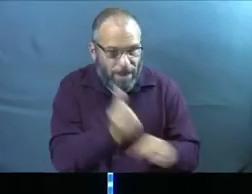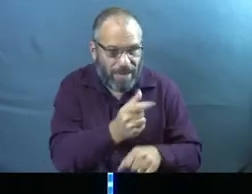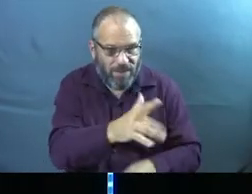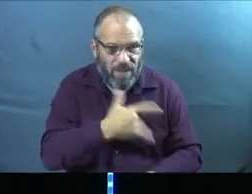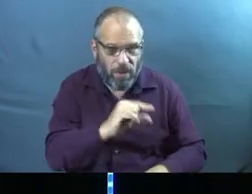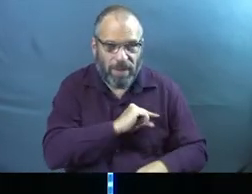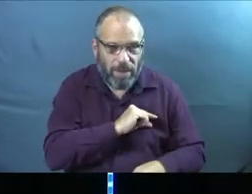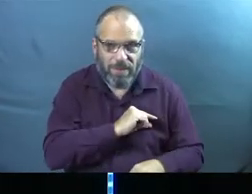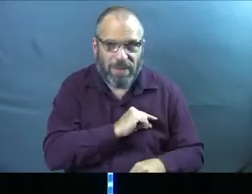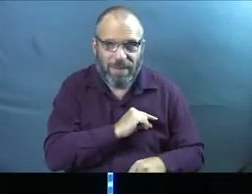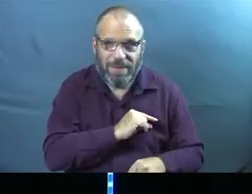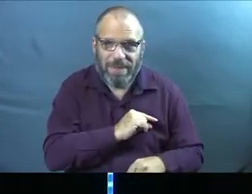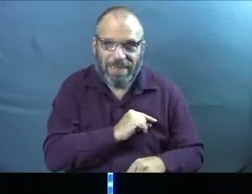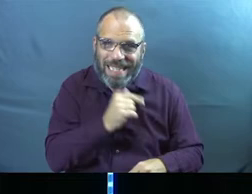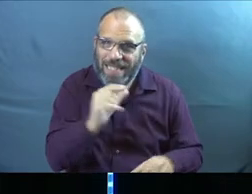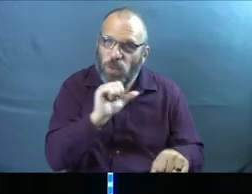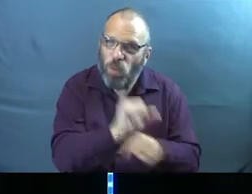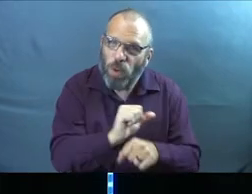do the thing we think it does.